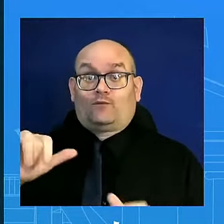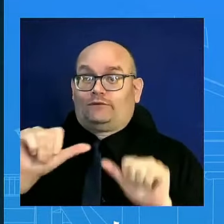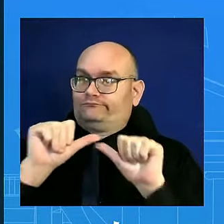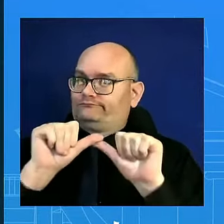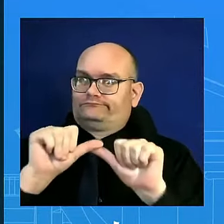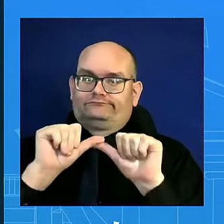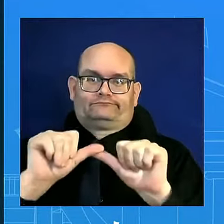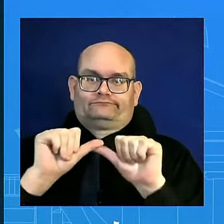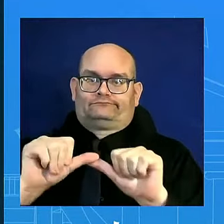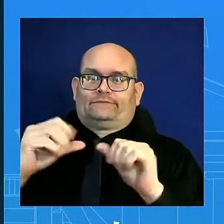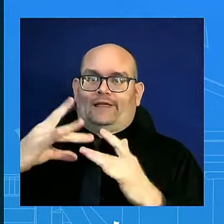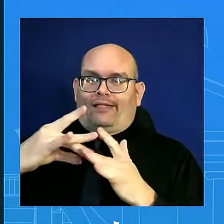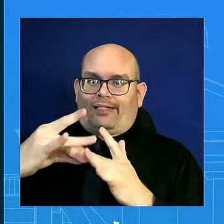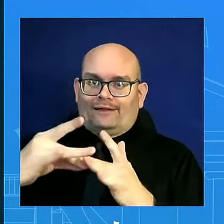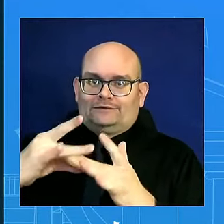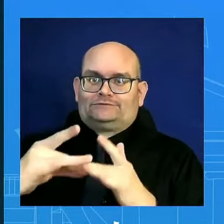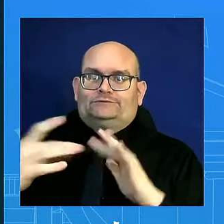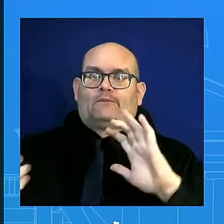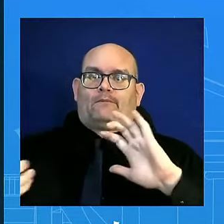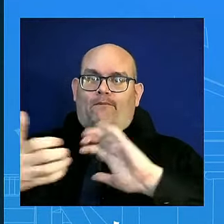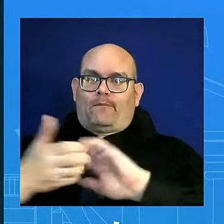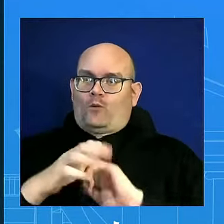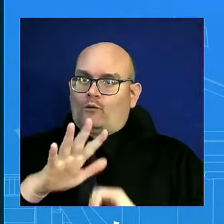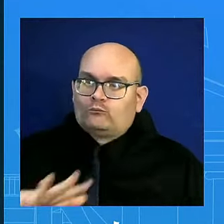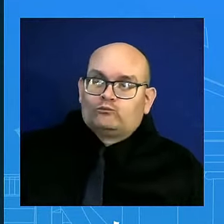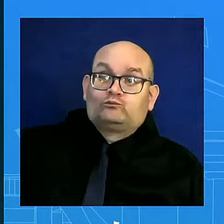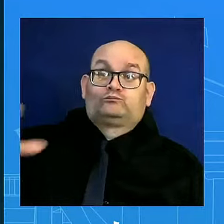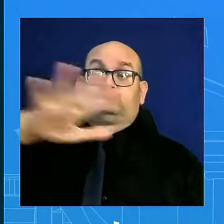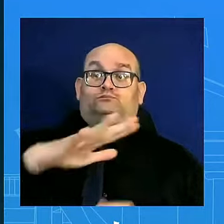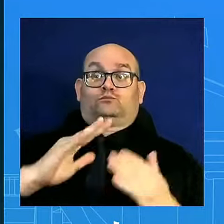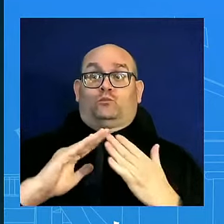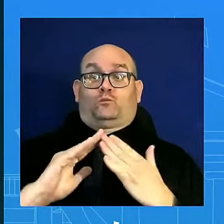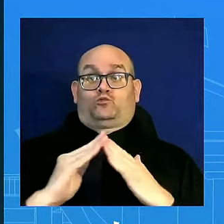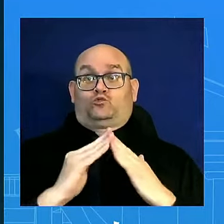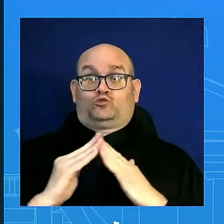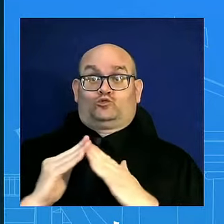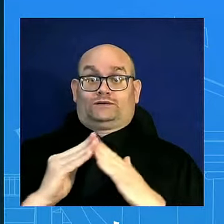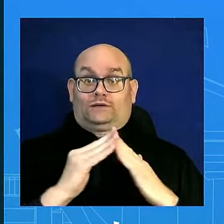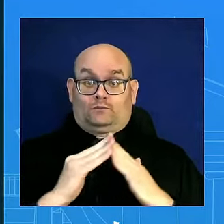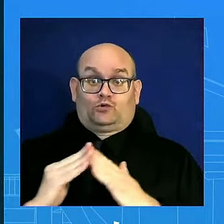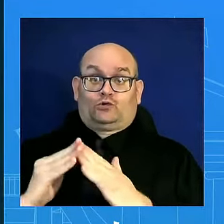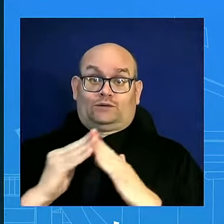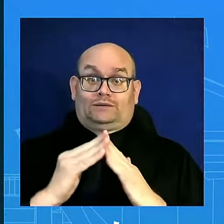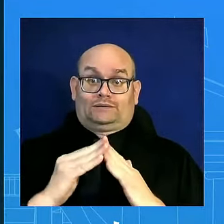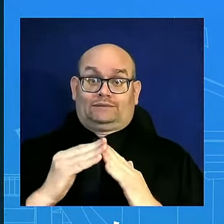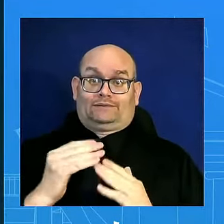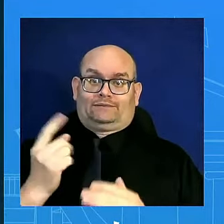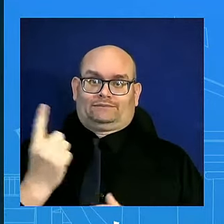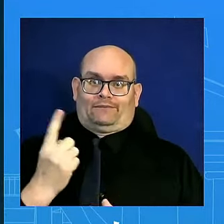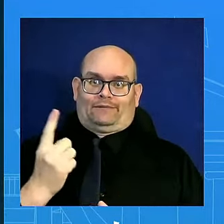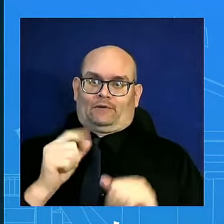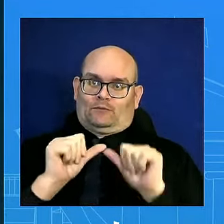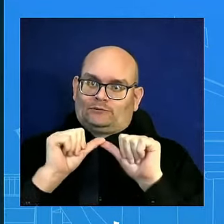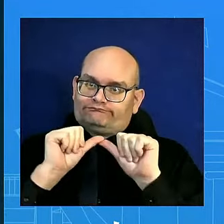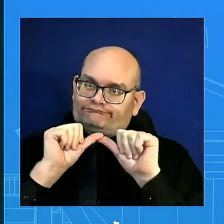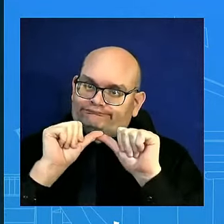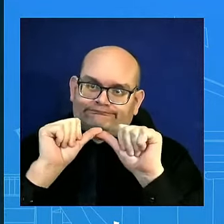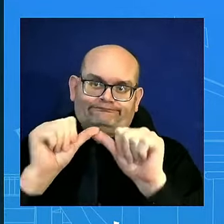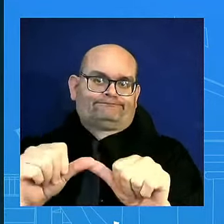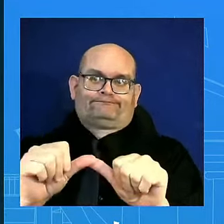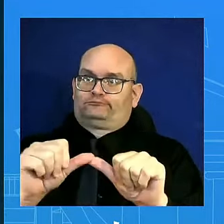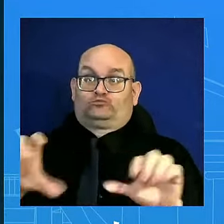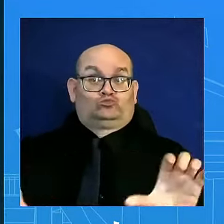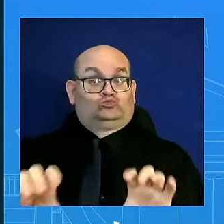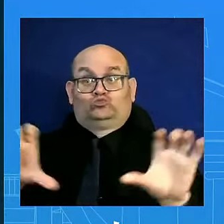with our communities as well. And so this is something that we are going to continue to do. We talk about the next